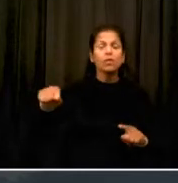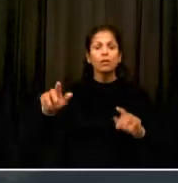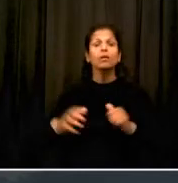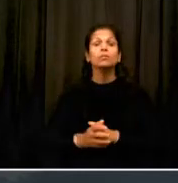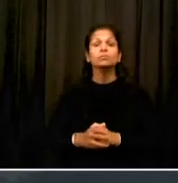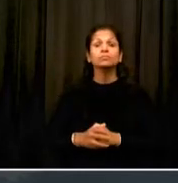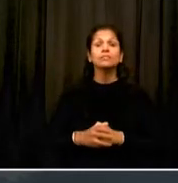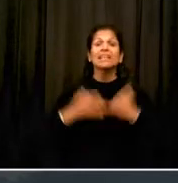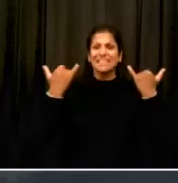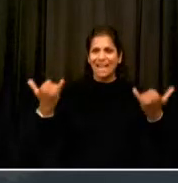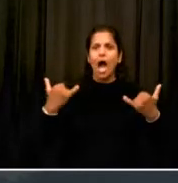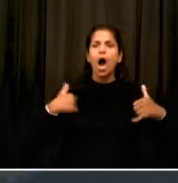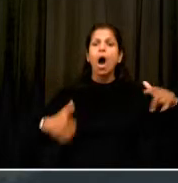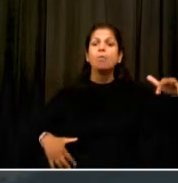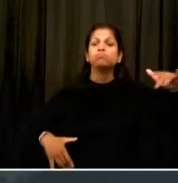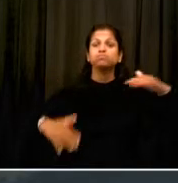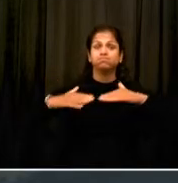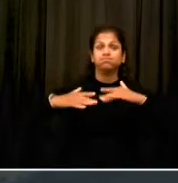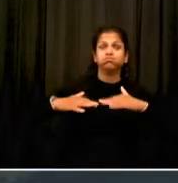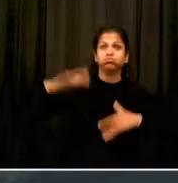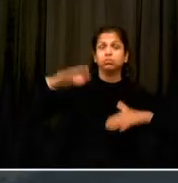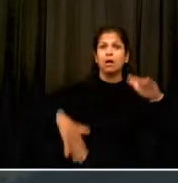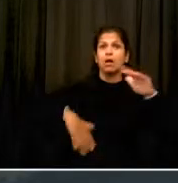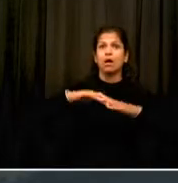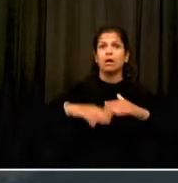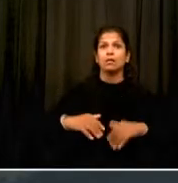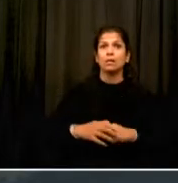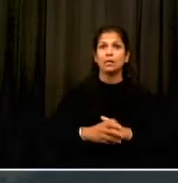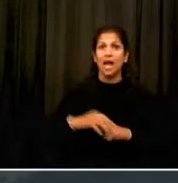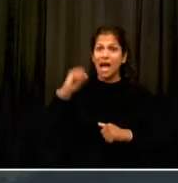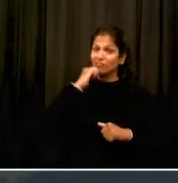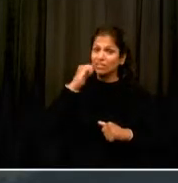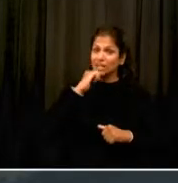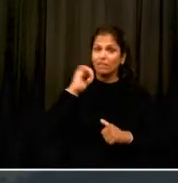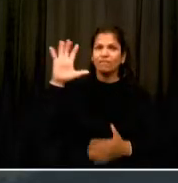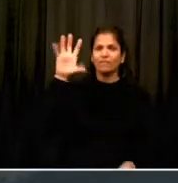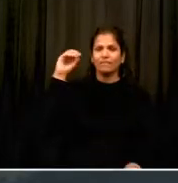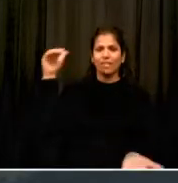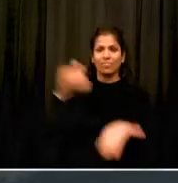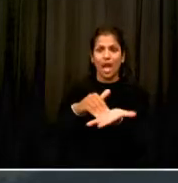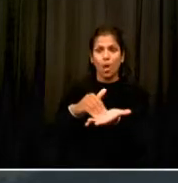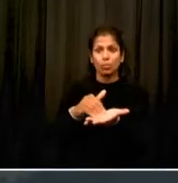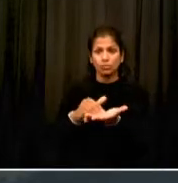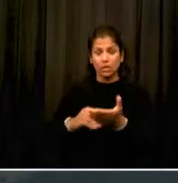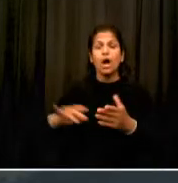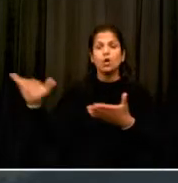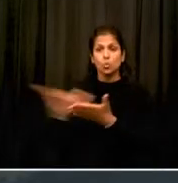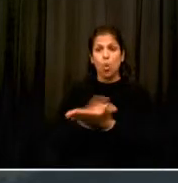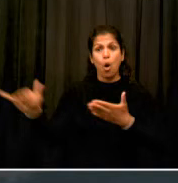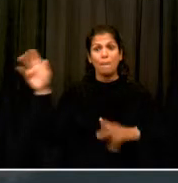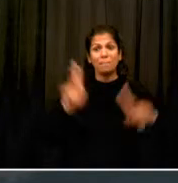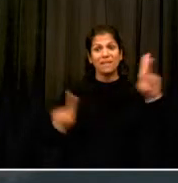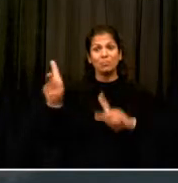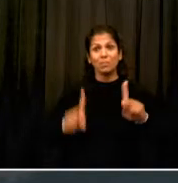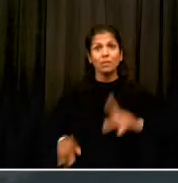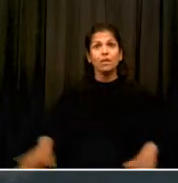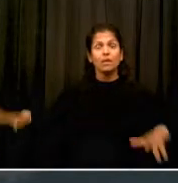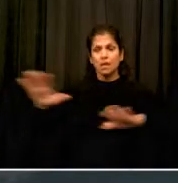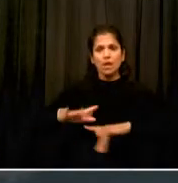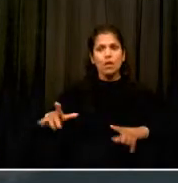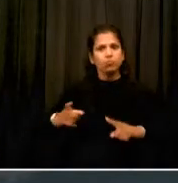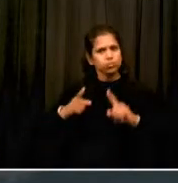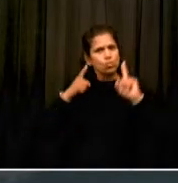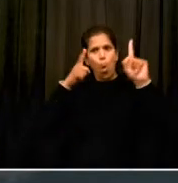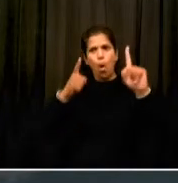get to for quite a while. We will now have that capacity. Now, I talked about test and trace. This is crucial. This is